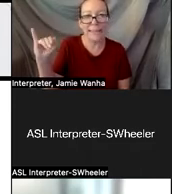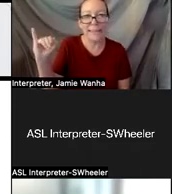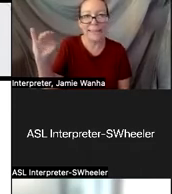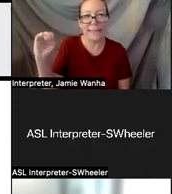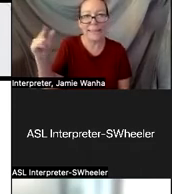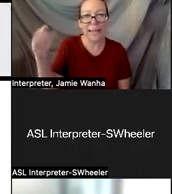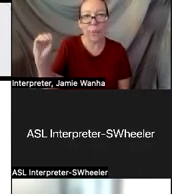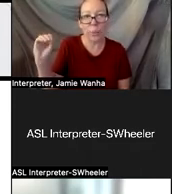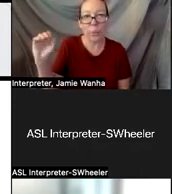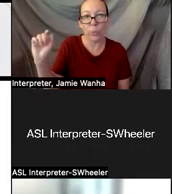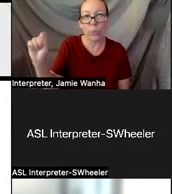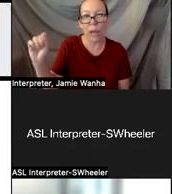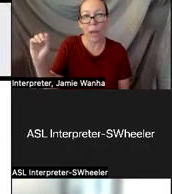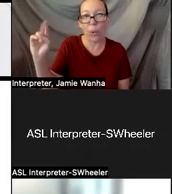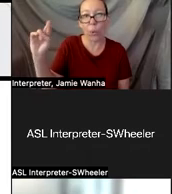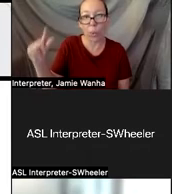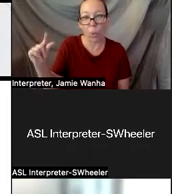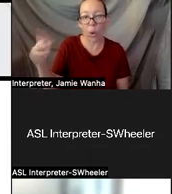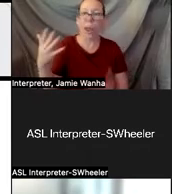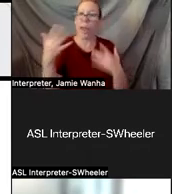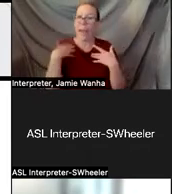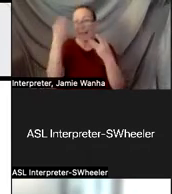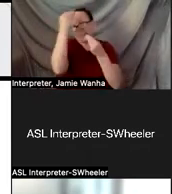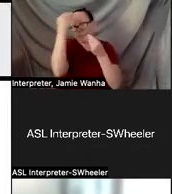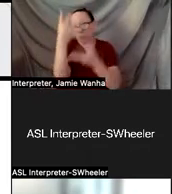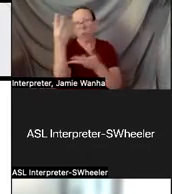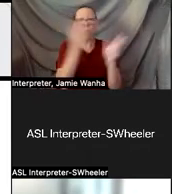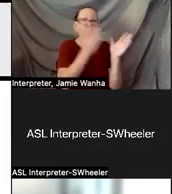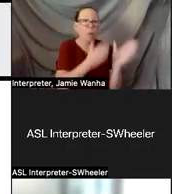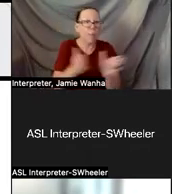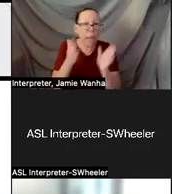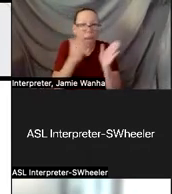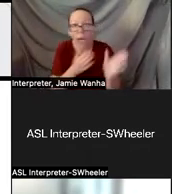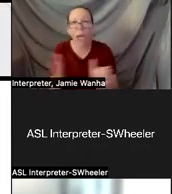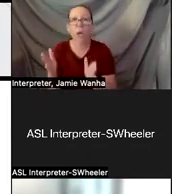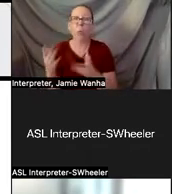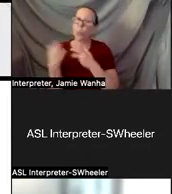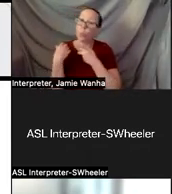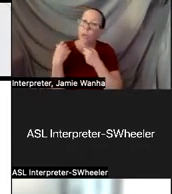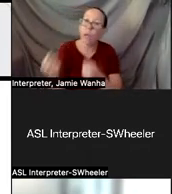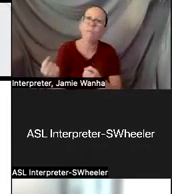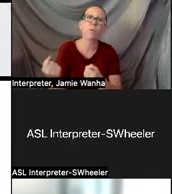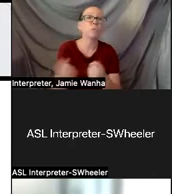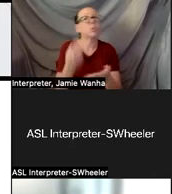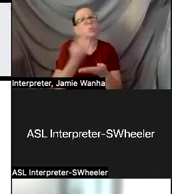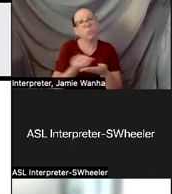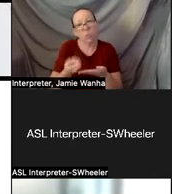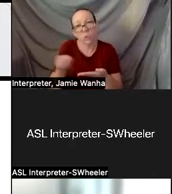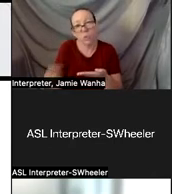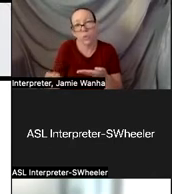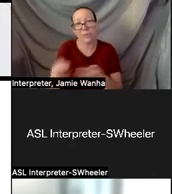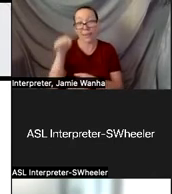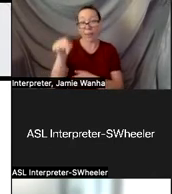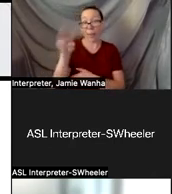disaster. It includes preparedness and recovery tools as well as official social media sources. In that website, there's